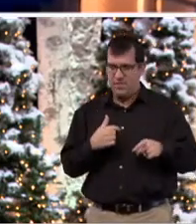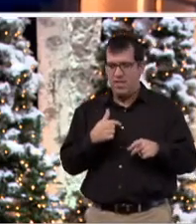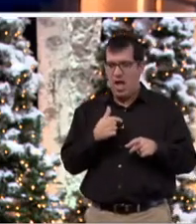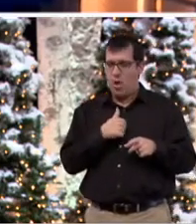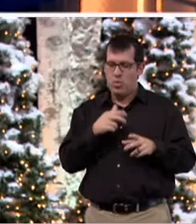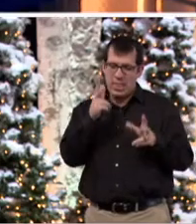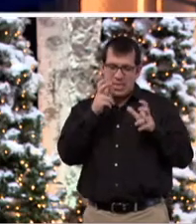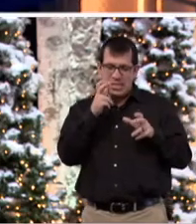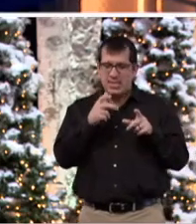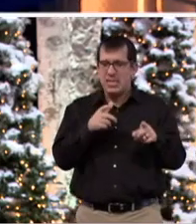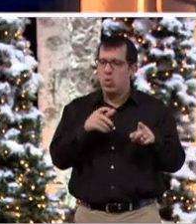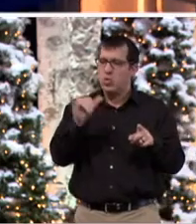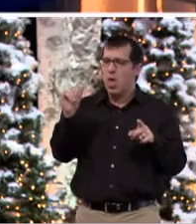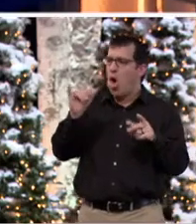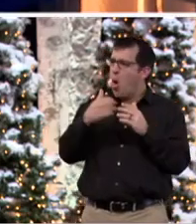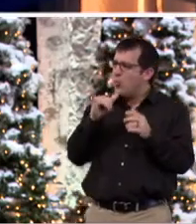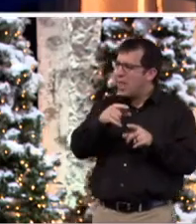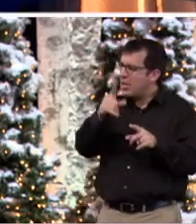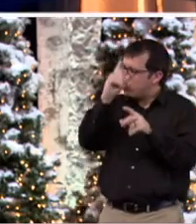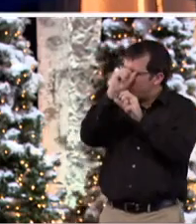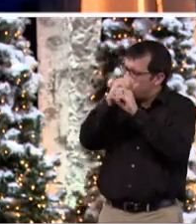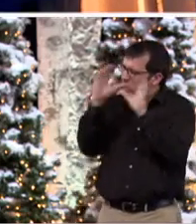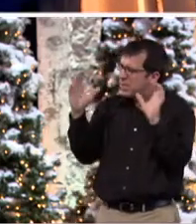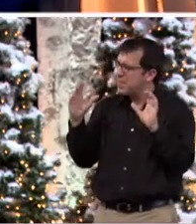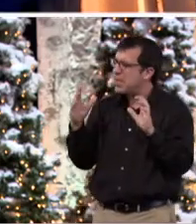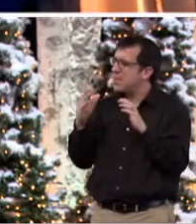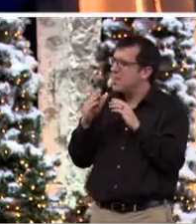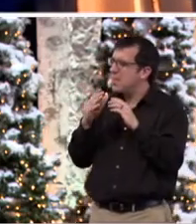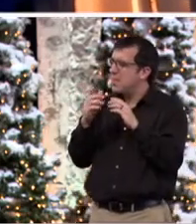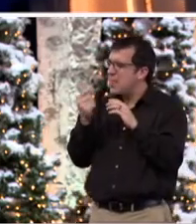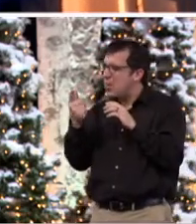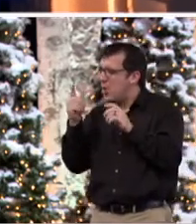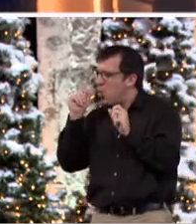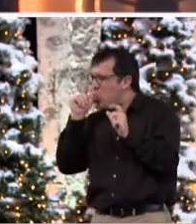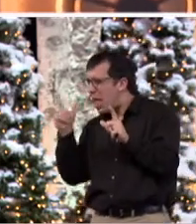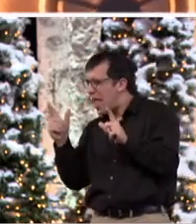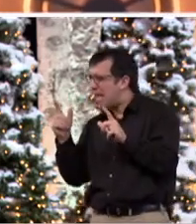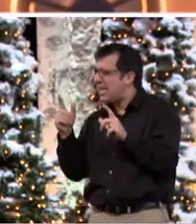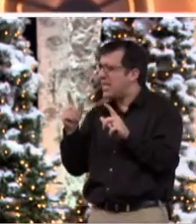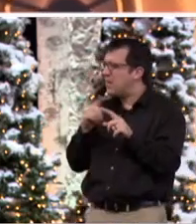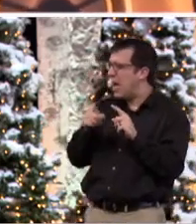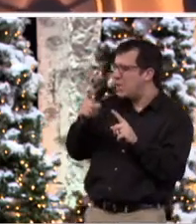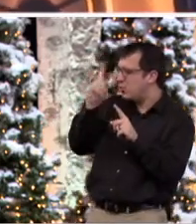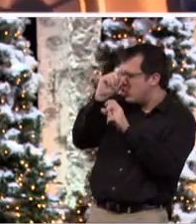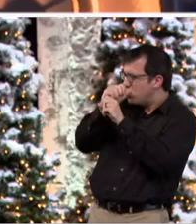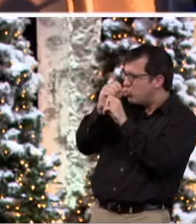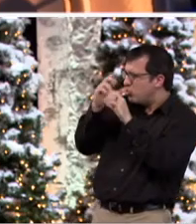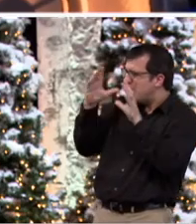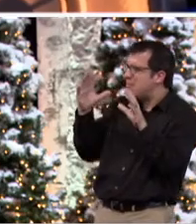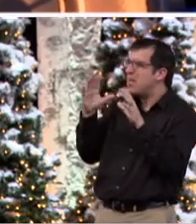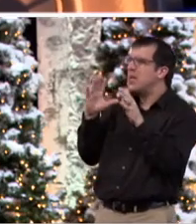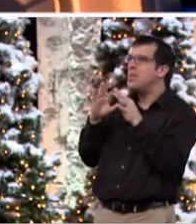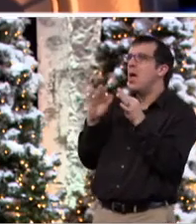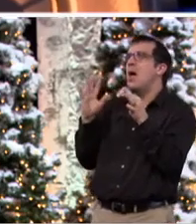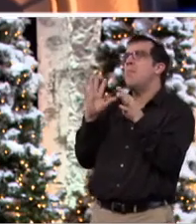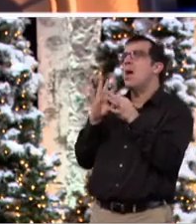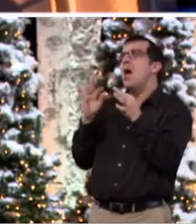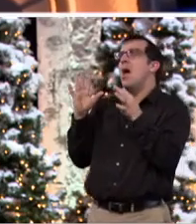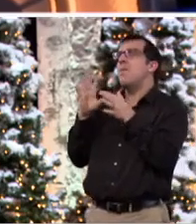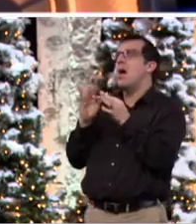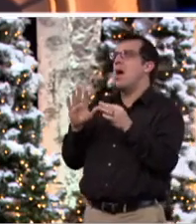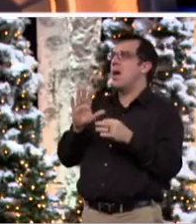dreamlike state, but kind of semi-awake and not, but he was dreaming aloud the entire last week of his